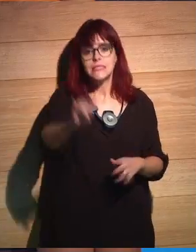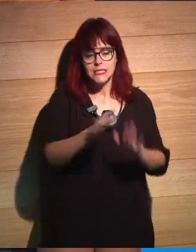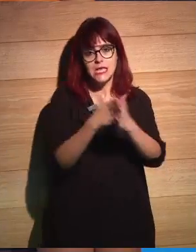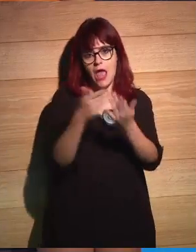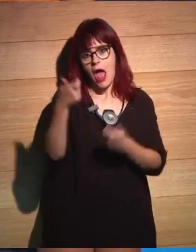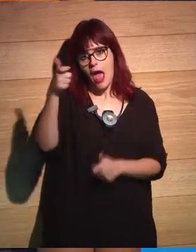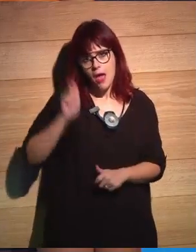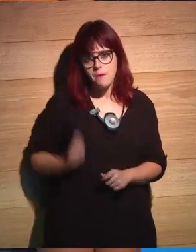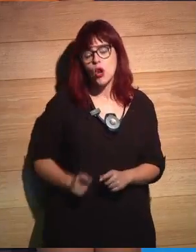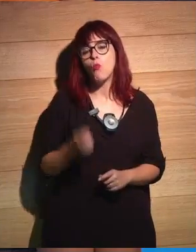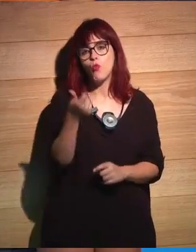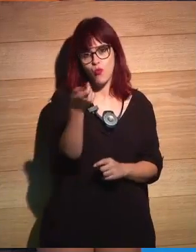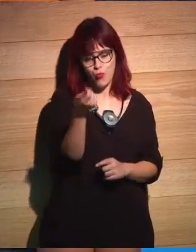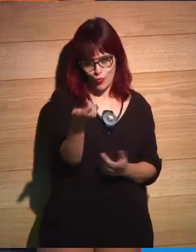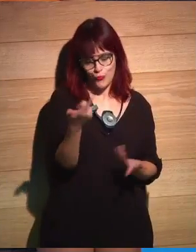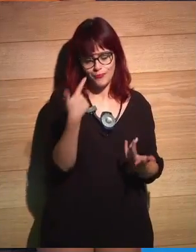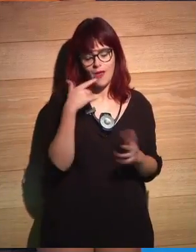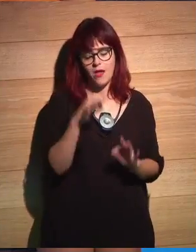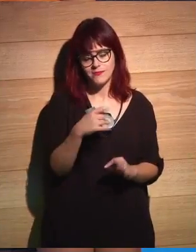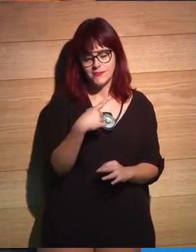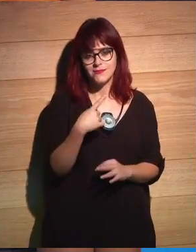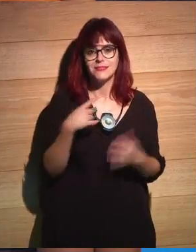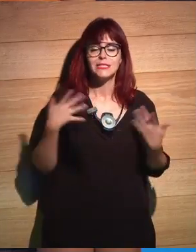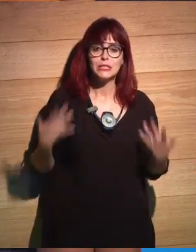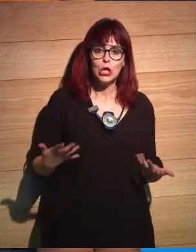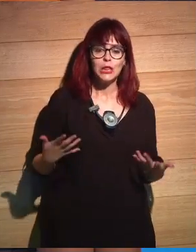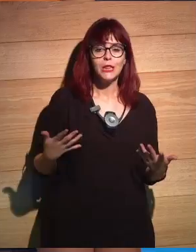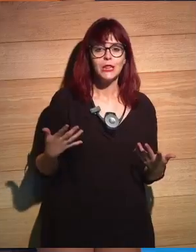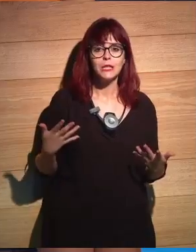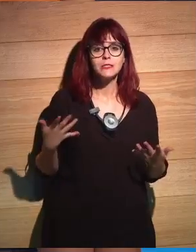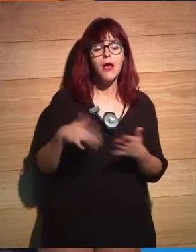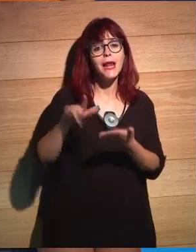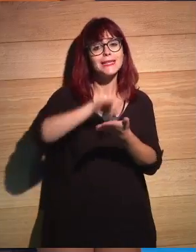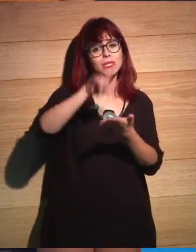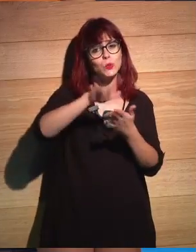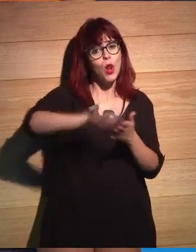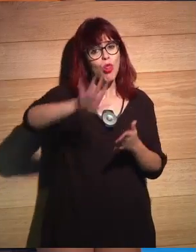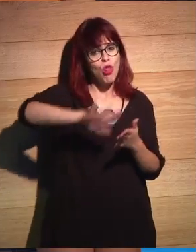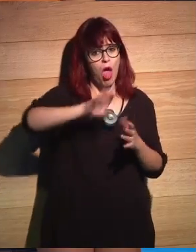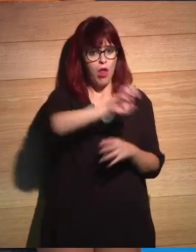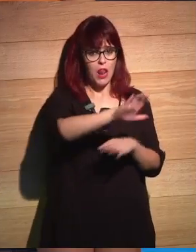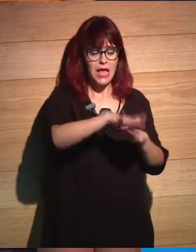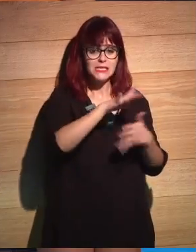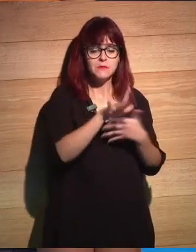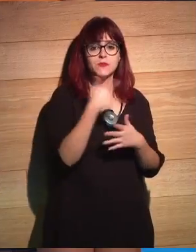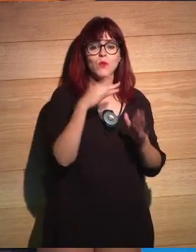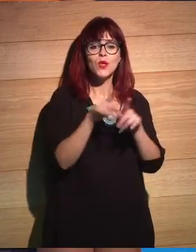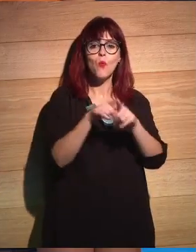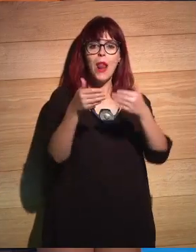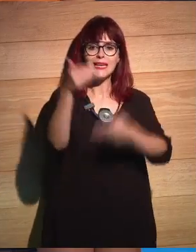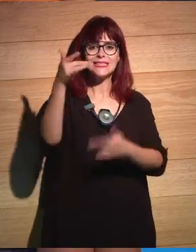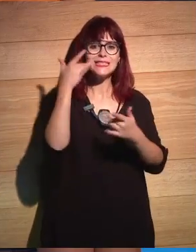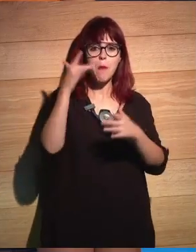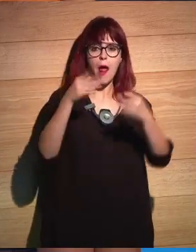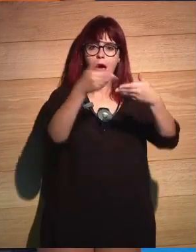a bookseller that really knows. There are just a few of those, and so national literature is